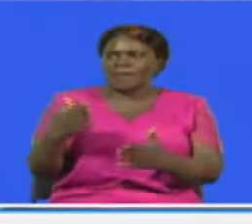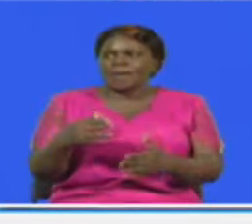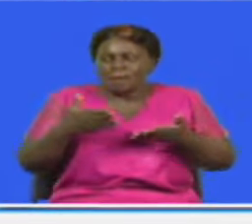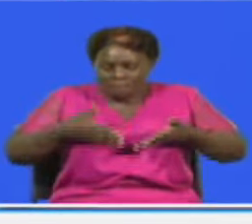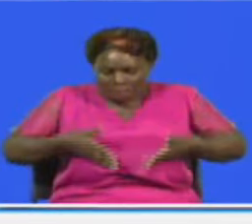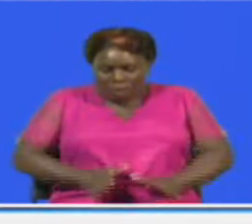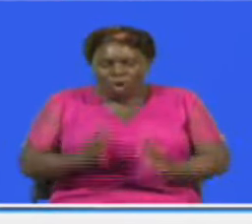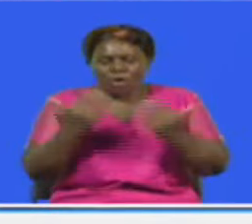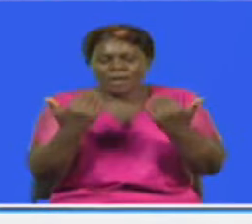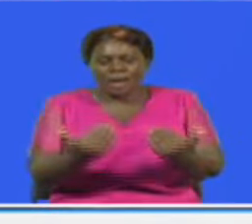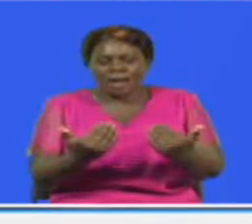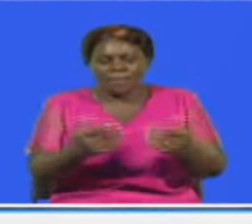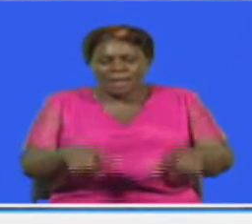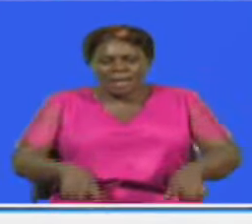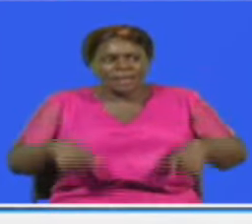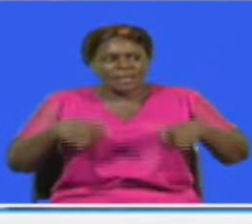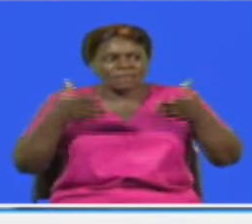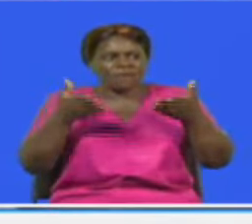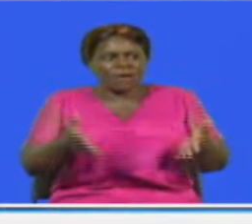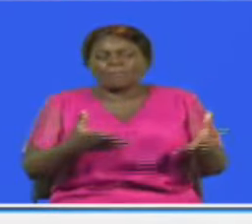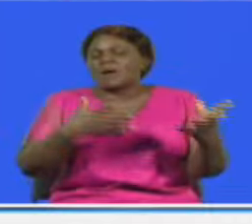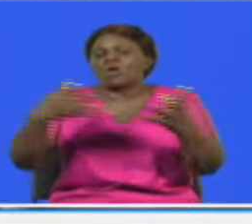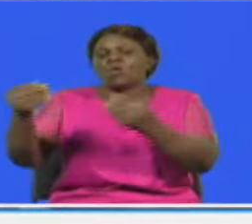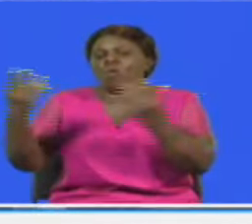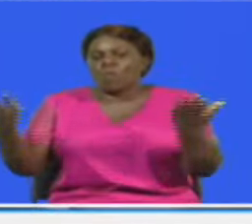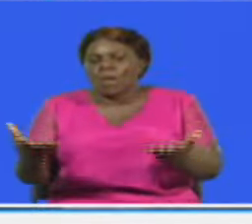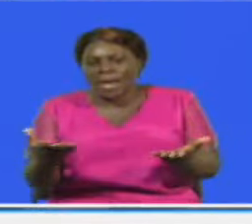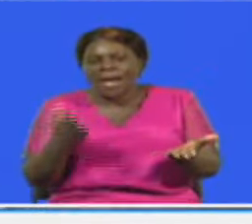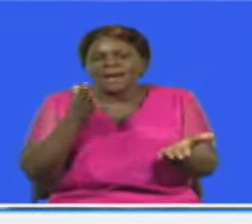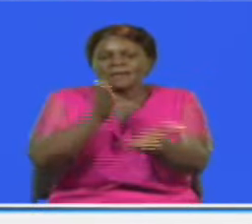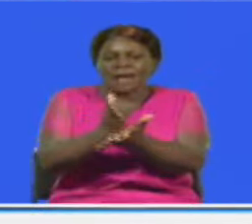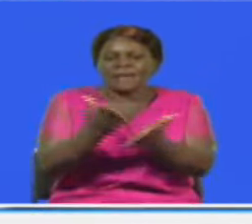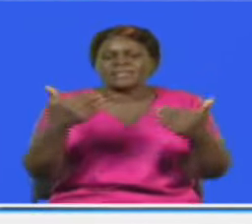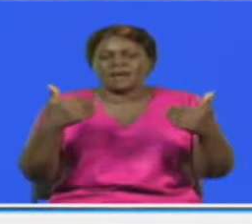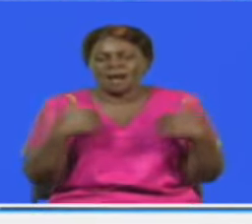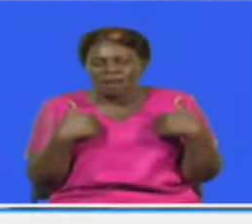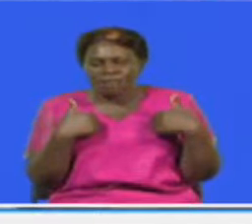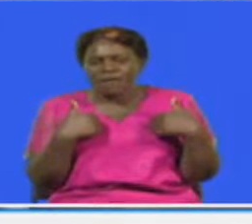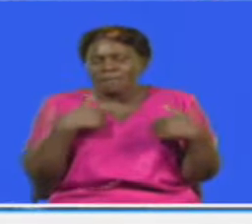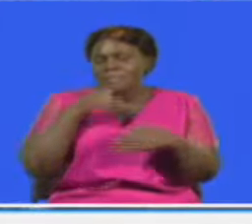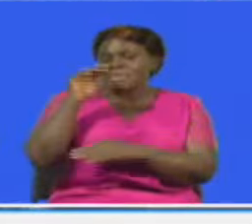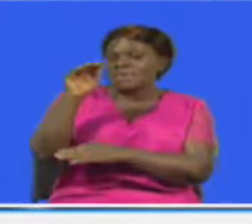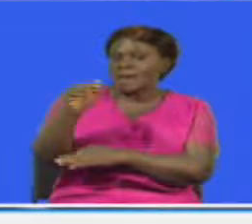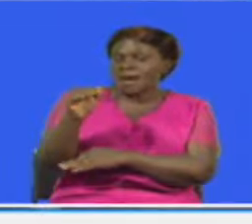tumesaliwa huko, sisi watu wa huko, tunataka tuende wapi? Na tuko na haki. Ninauliza.